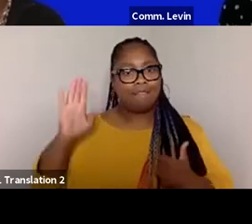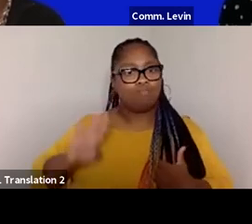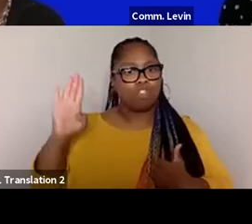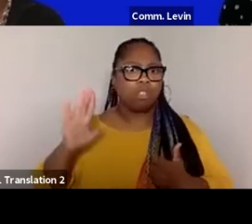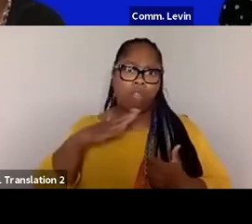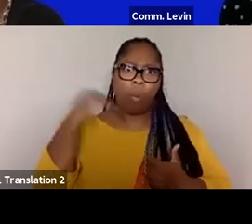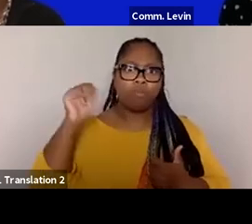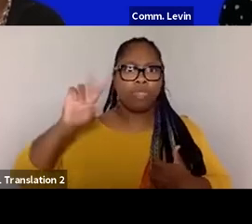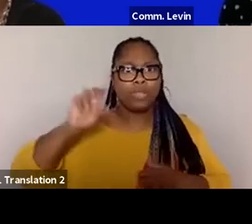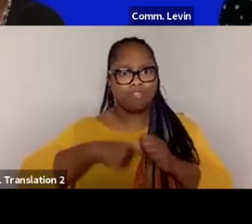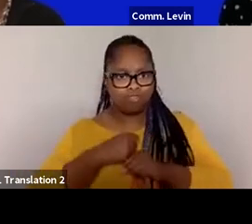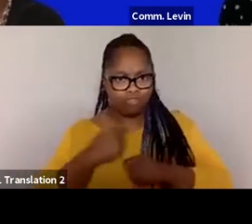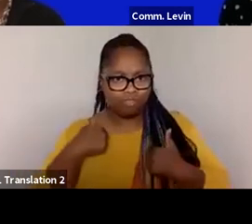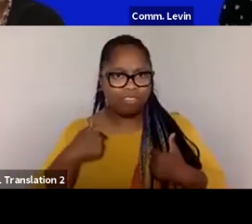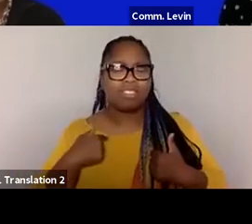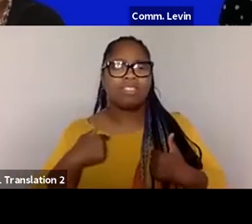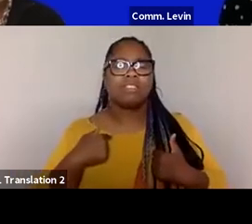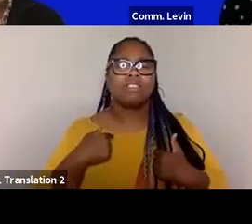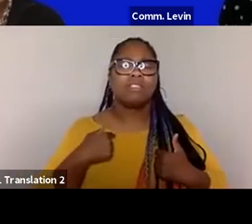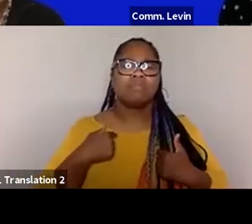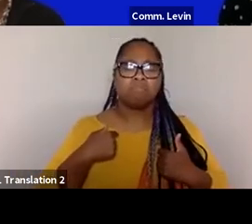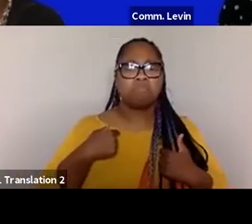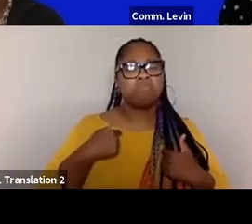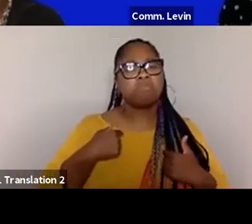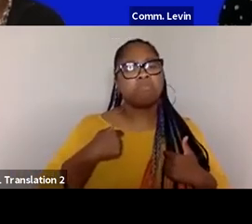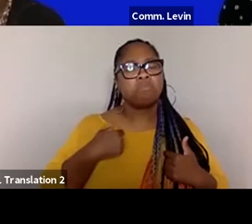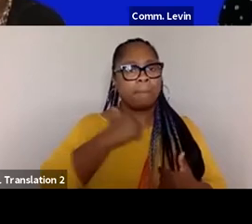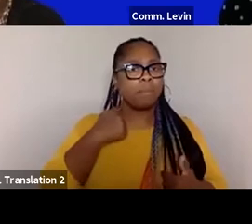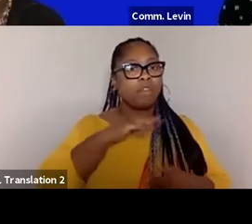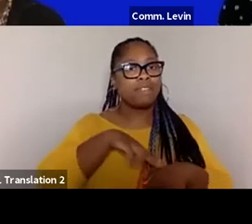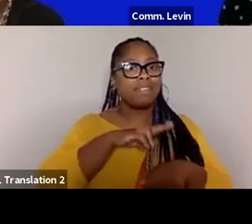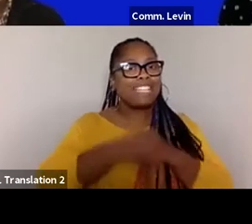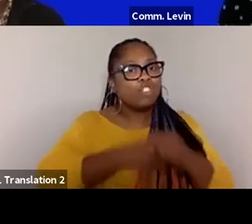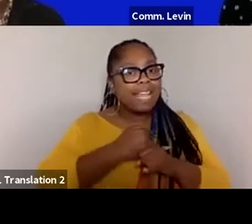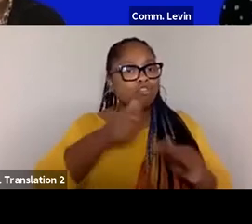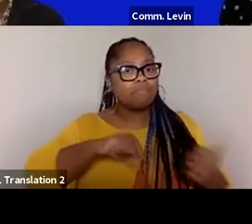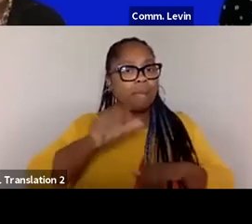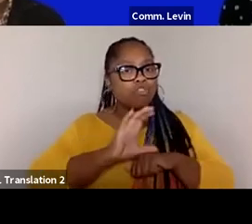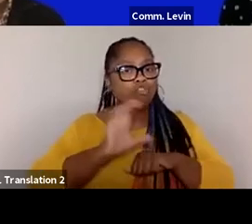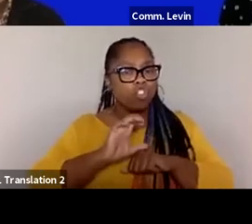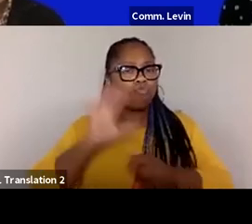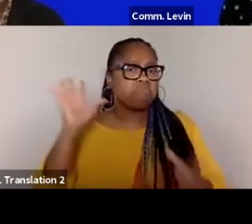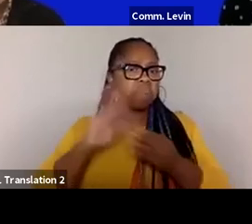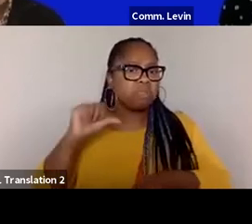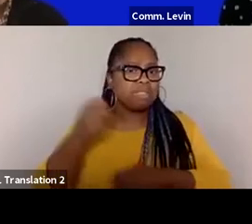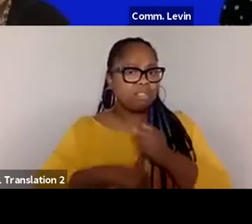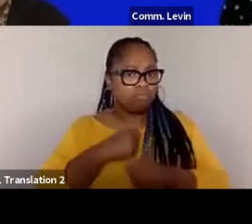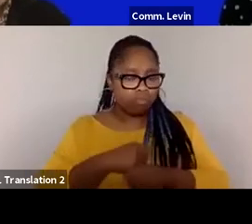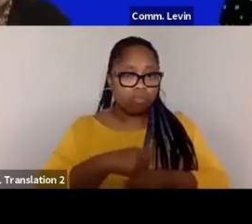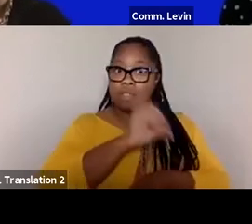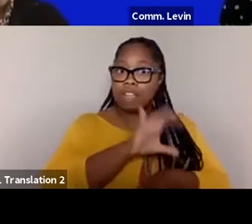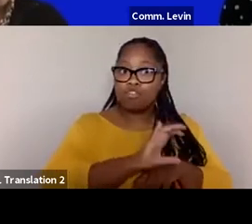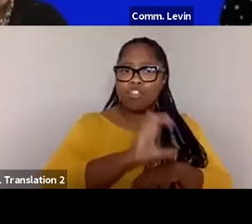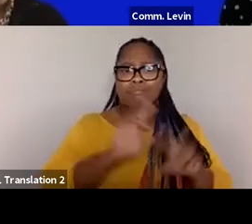30 years. I have been a member of the International Baptist Church for over 10 years. The church has been a home